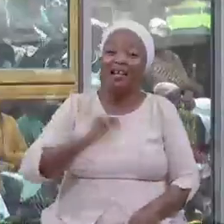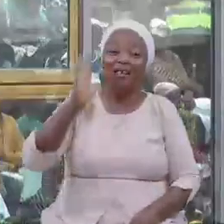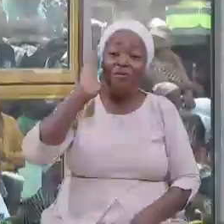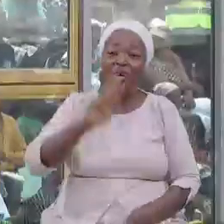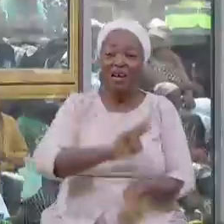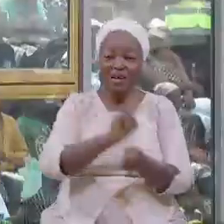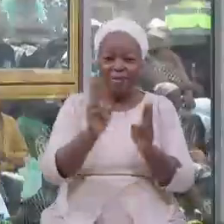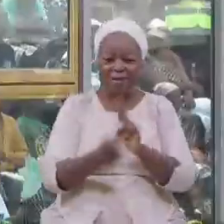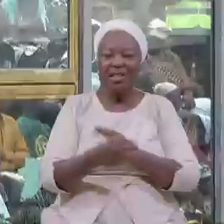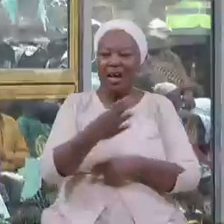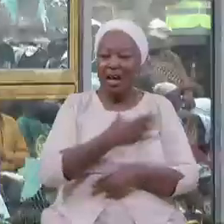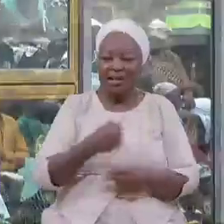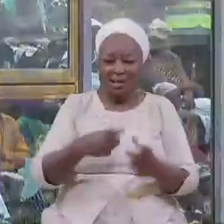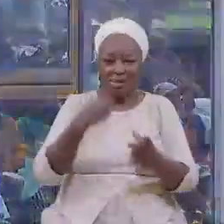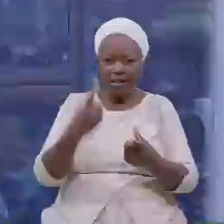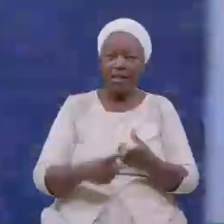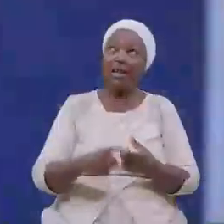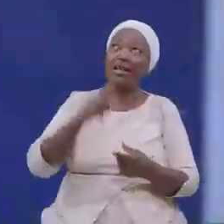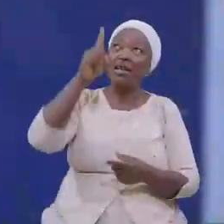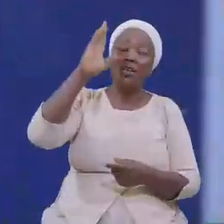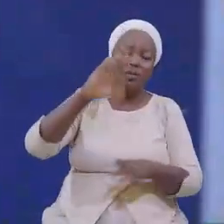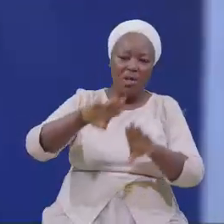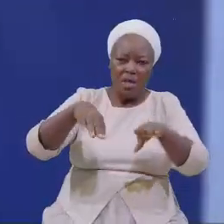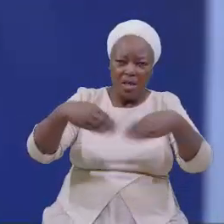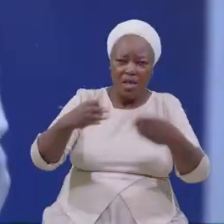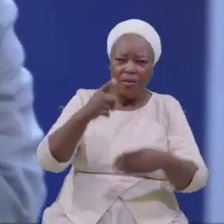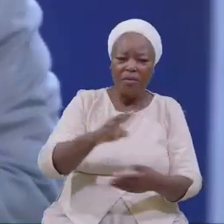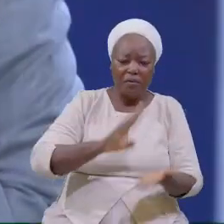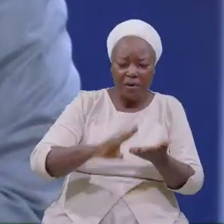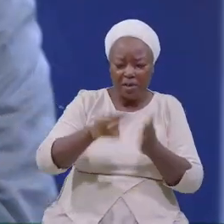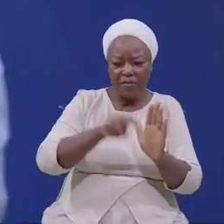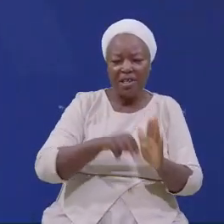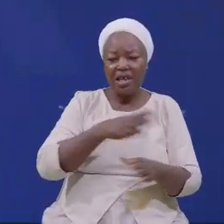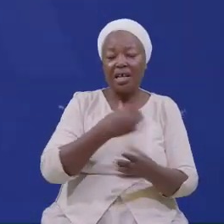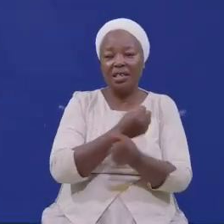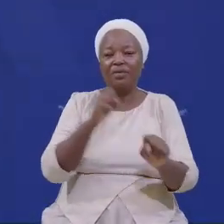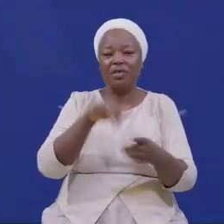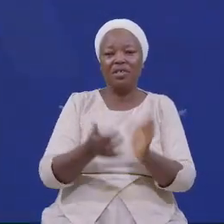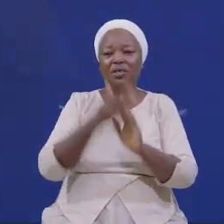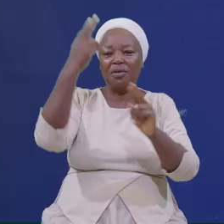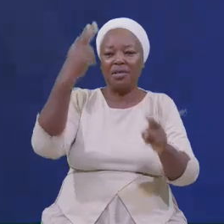And then he'll grant you forgiveness and salvation.